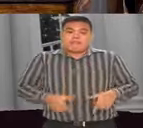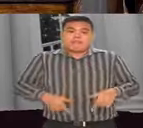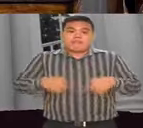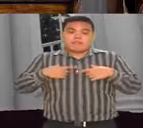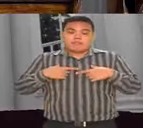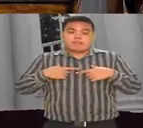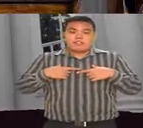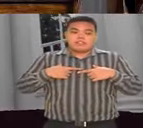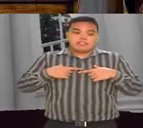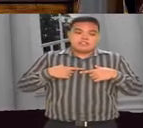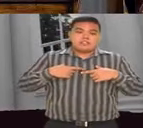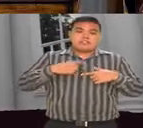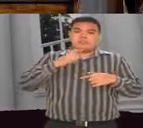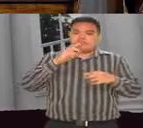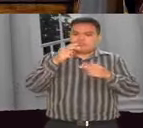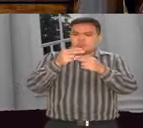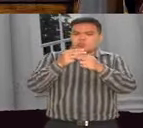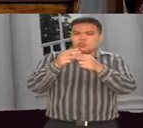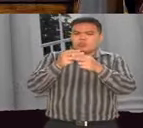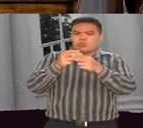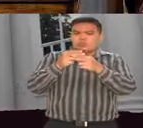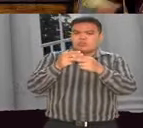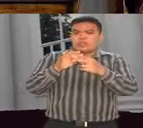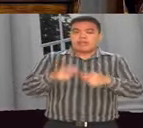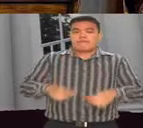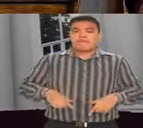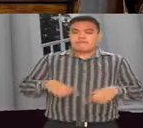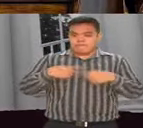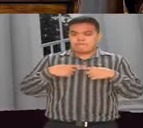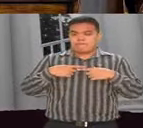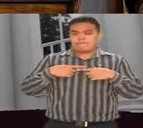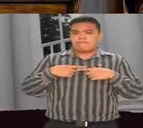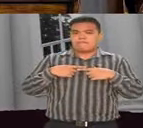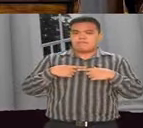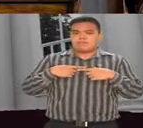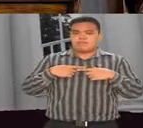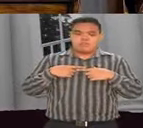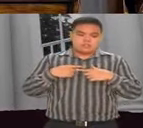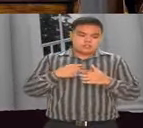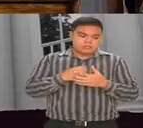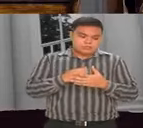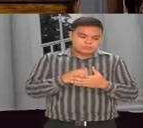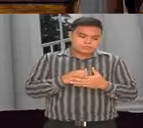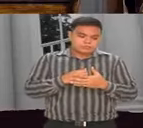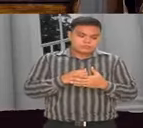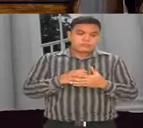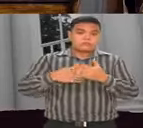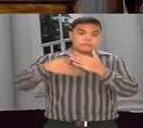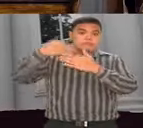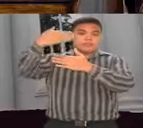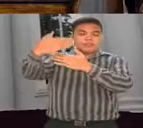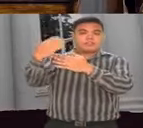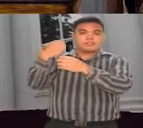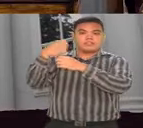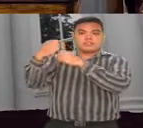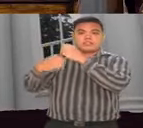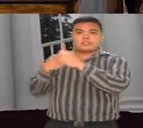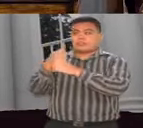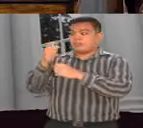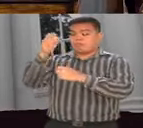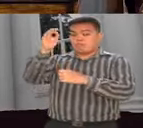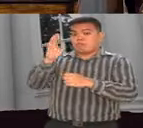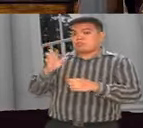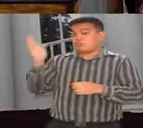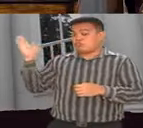life is but a short life. In next year, I will be turning